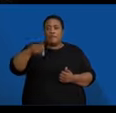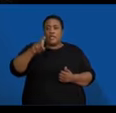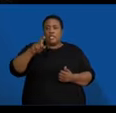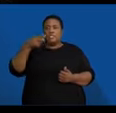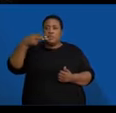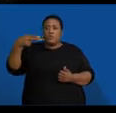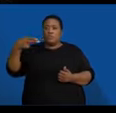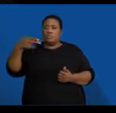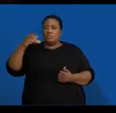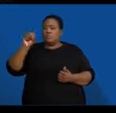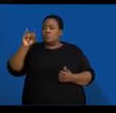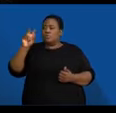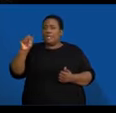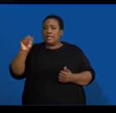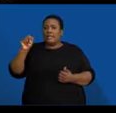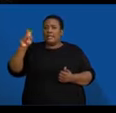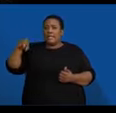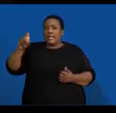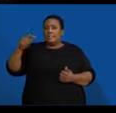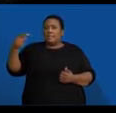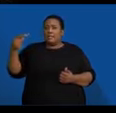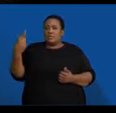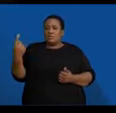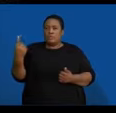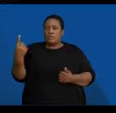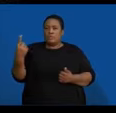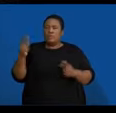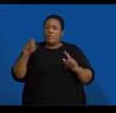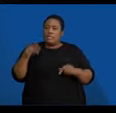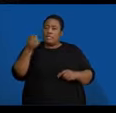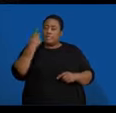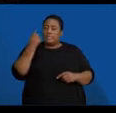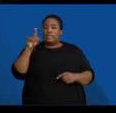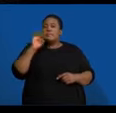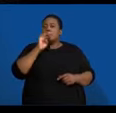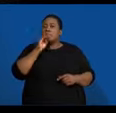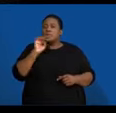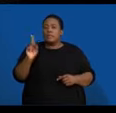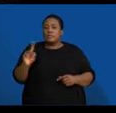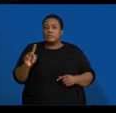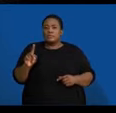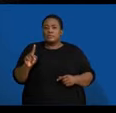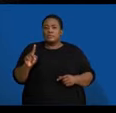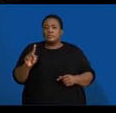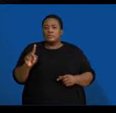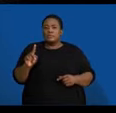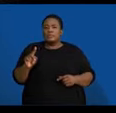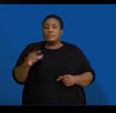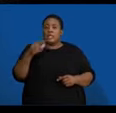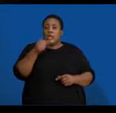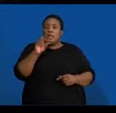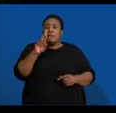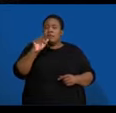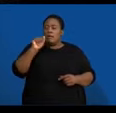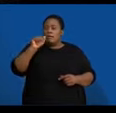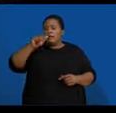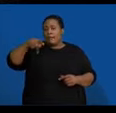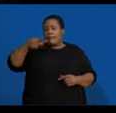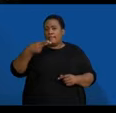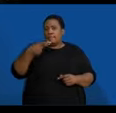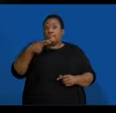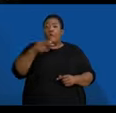to sine x minus 1. Now let's understand what this means, guys. This means that the graph of f,